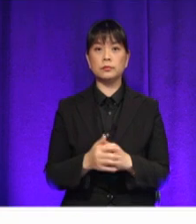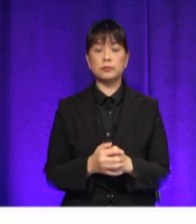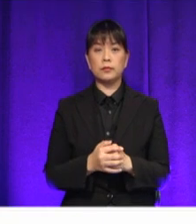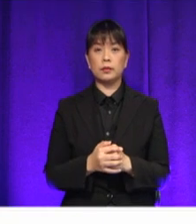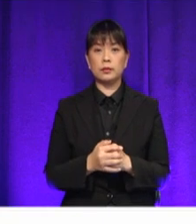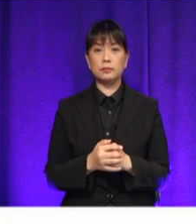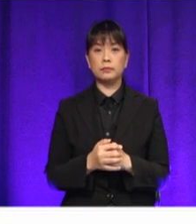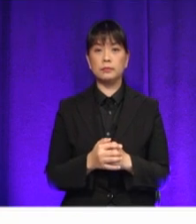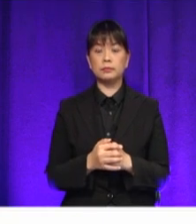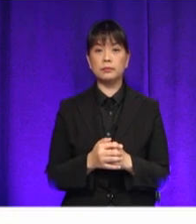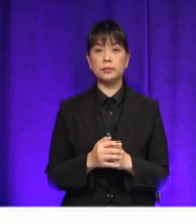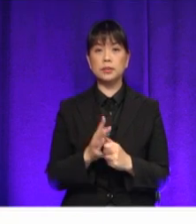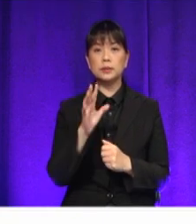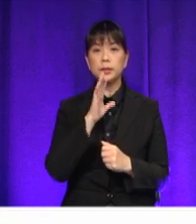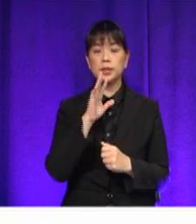Speaker 2.